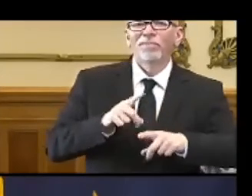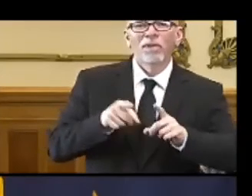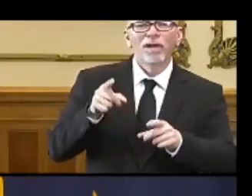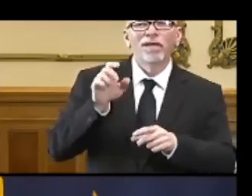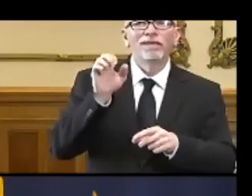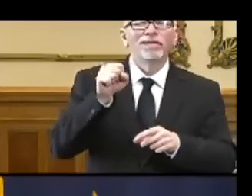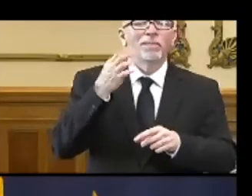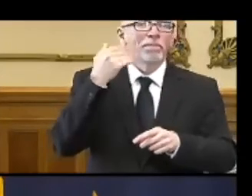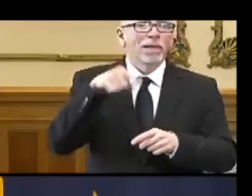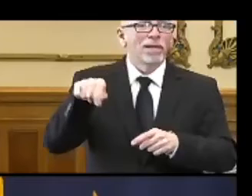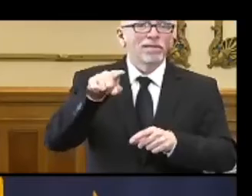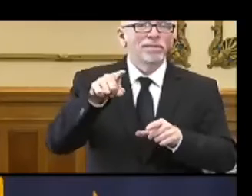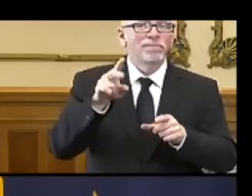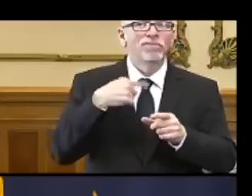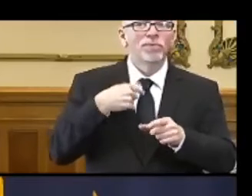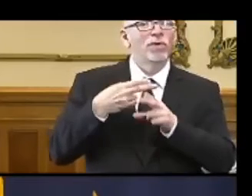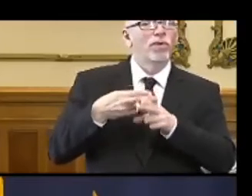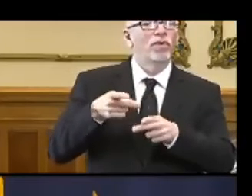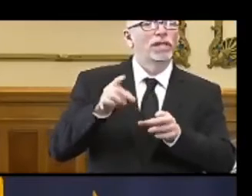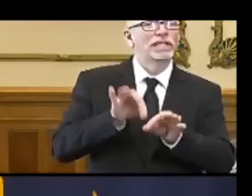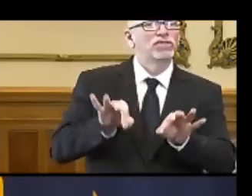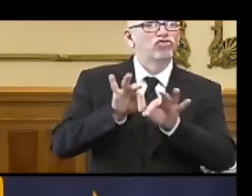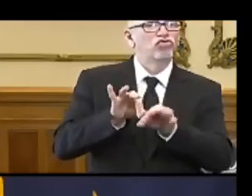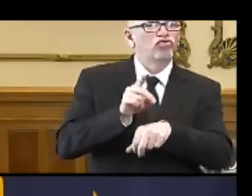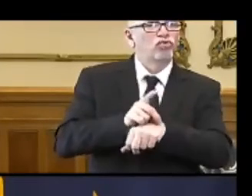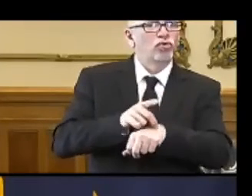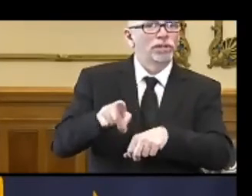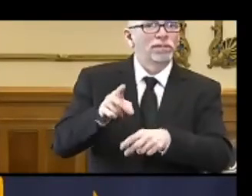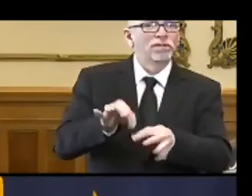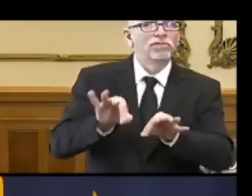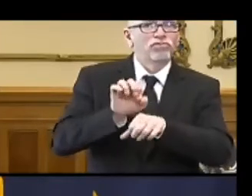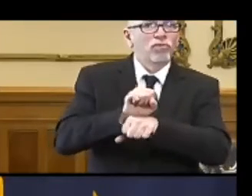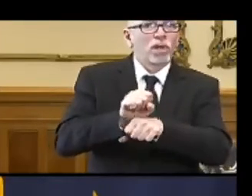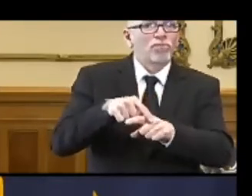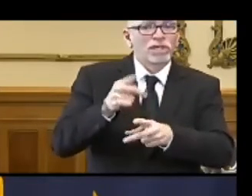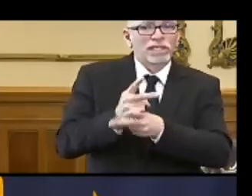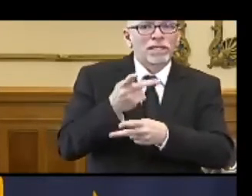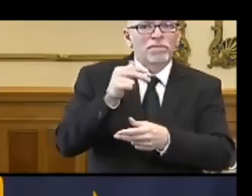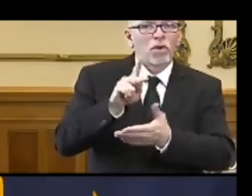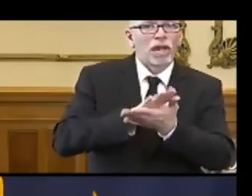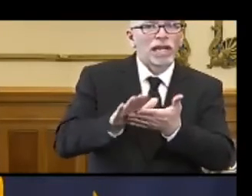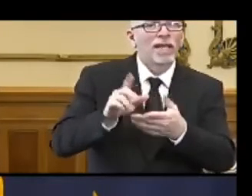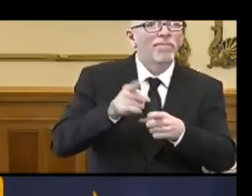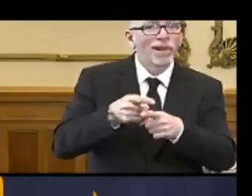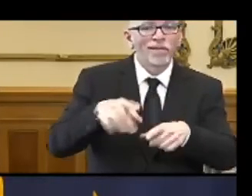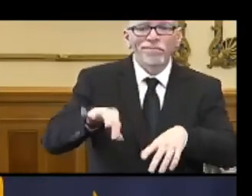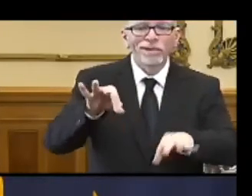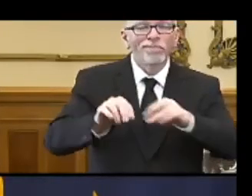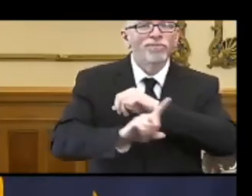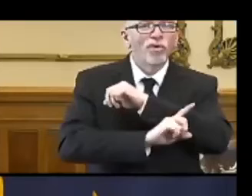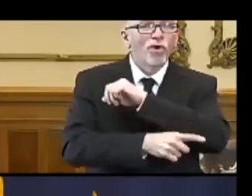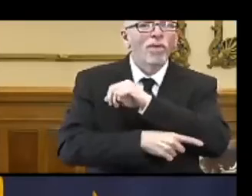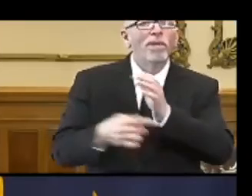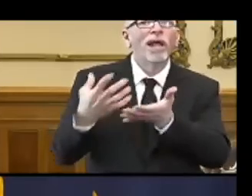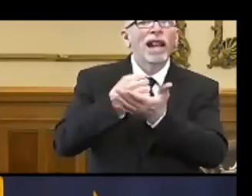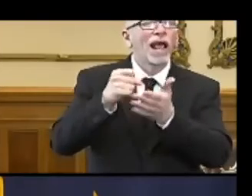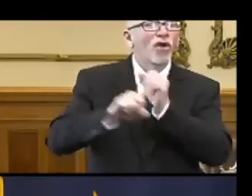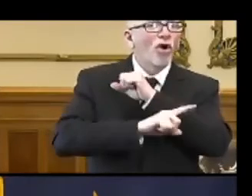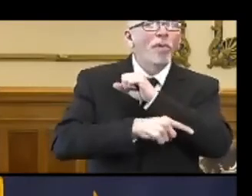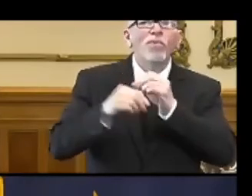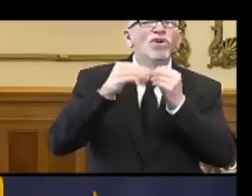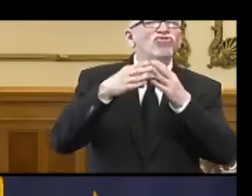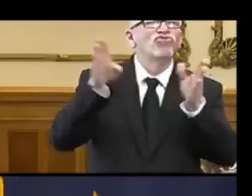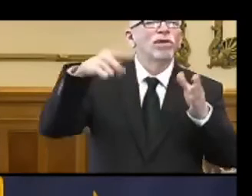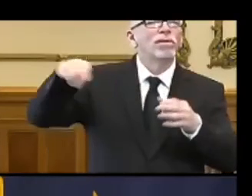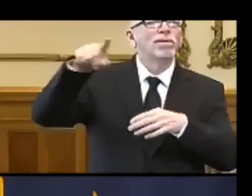absolutely, because it's an essential duty to keep not just our parks clean, but garbage collection in